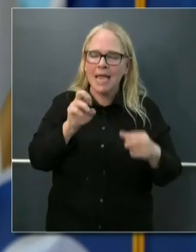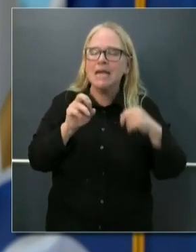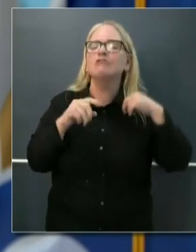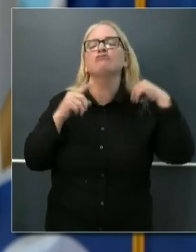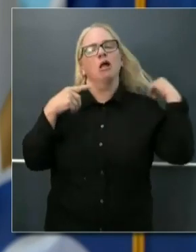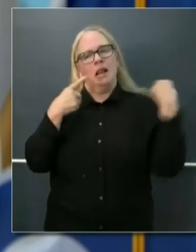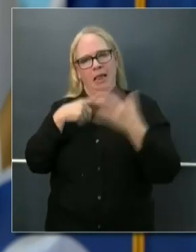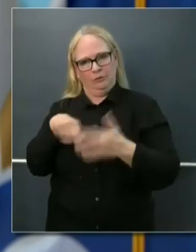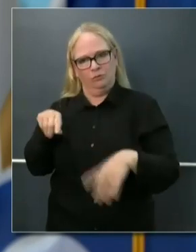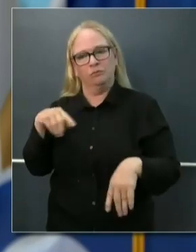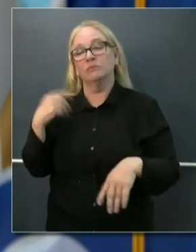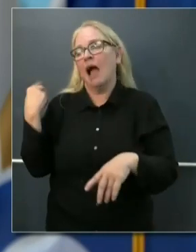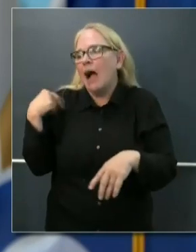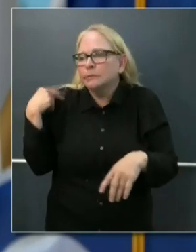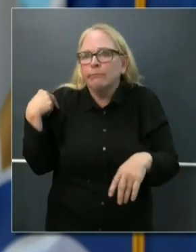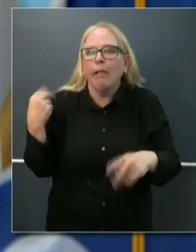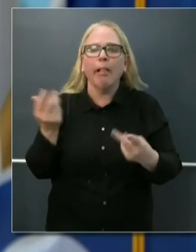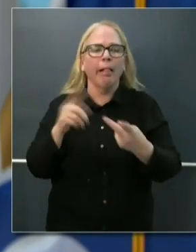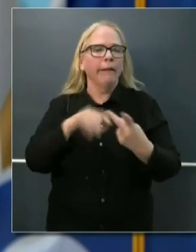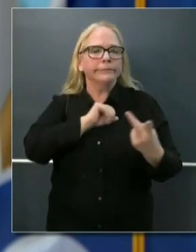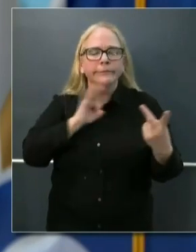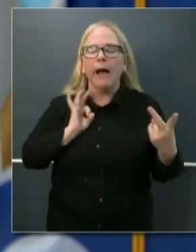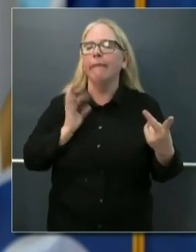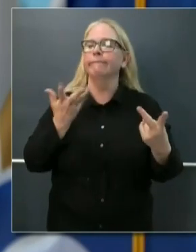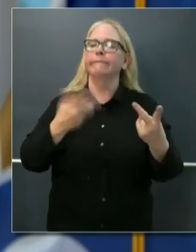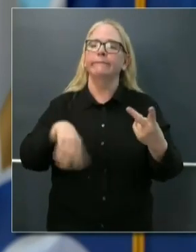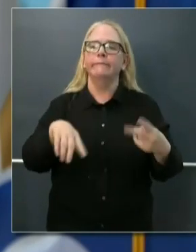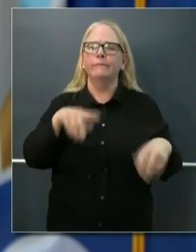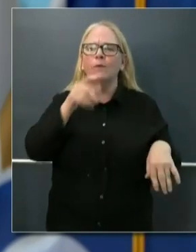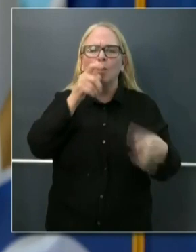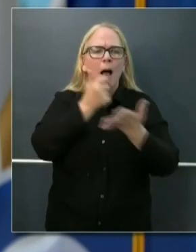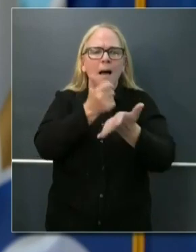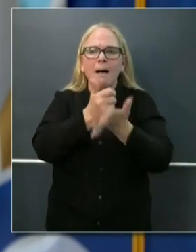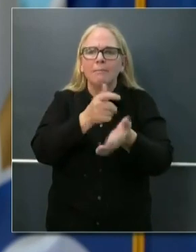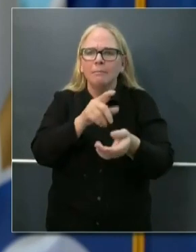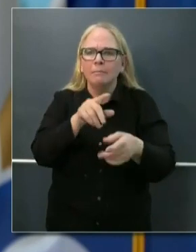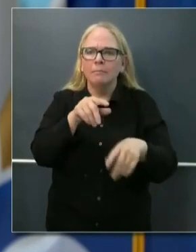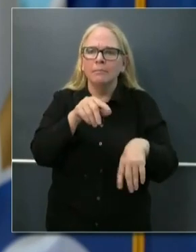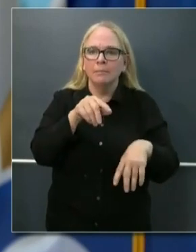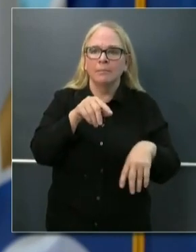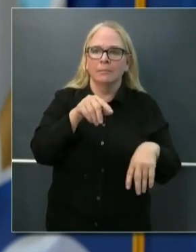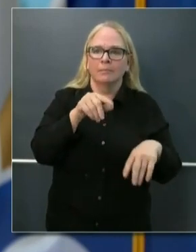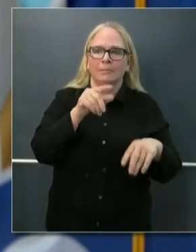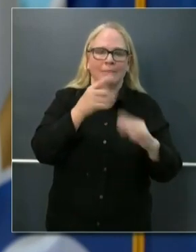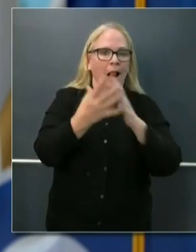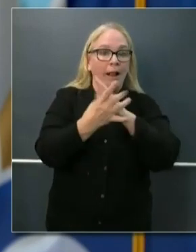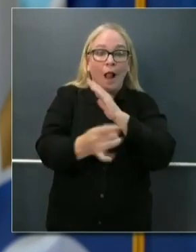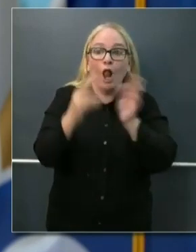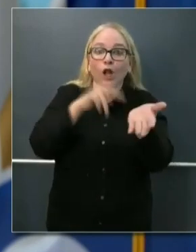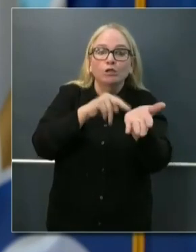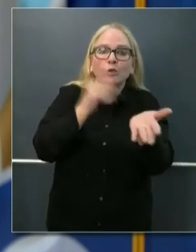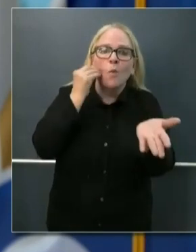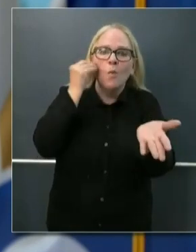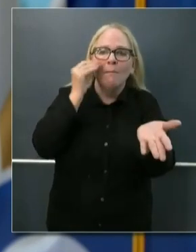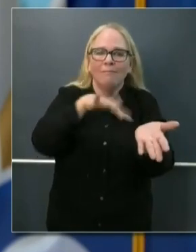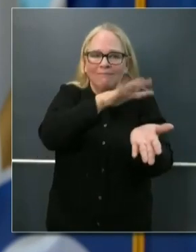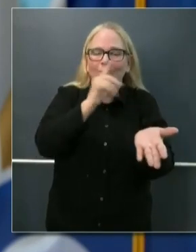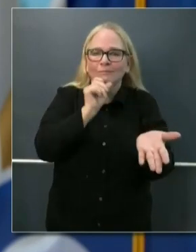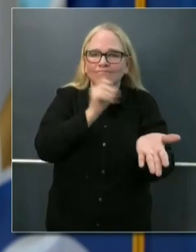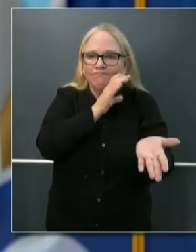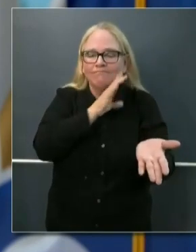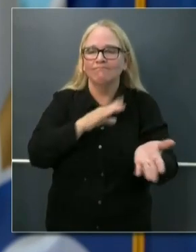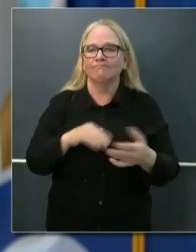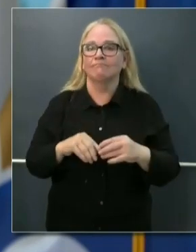particularly those that are supporting our seniors in assisted living, skilled nursing facilities, and the like. We announced 2 programs, the